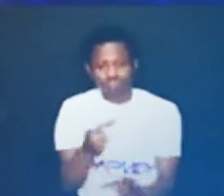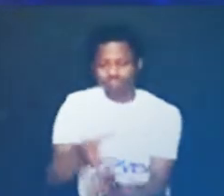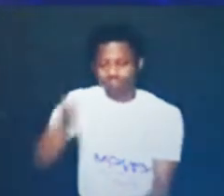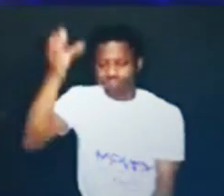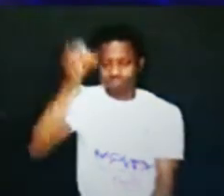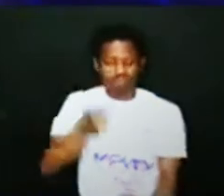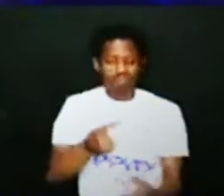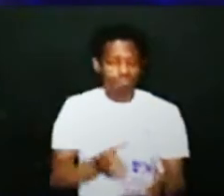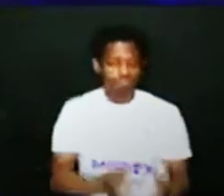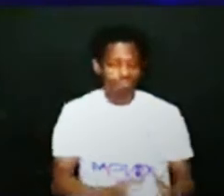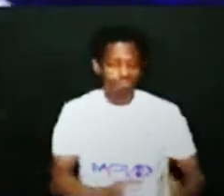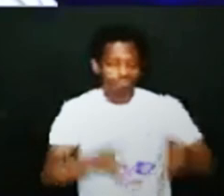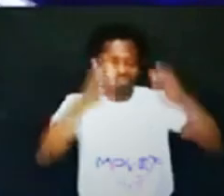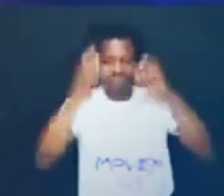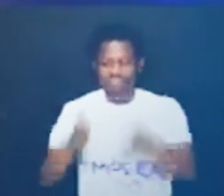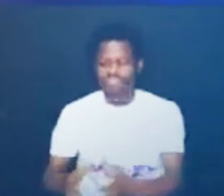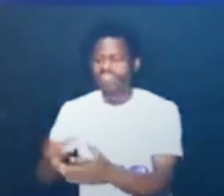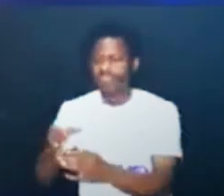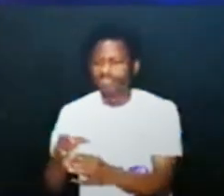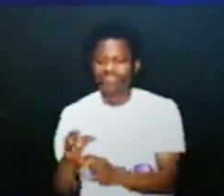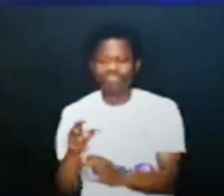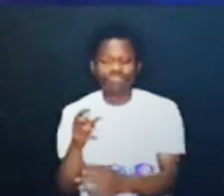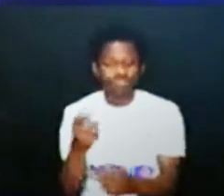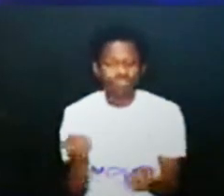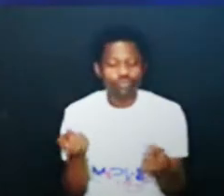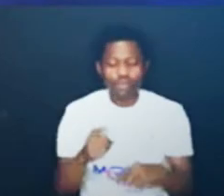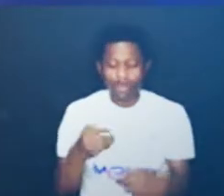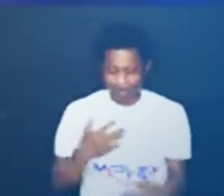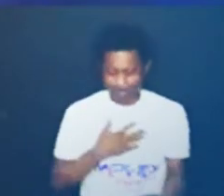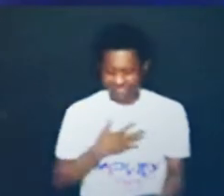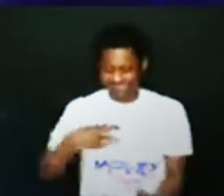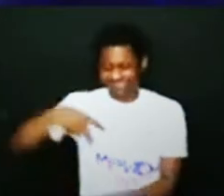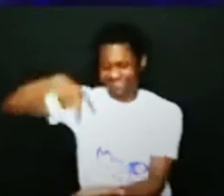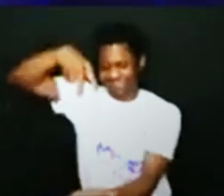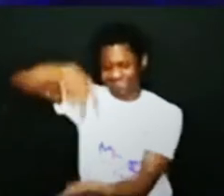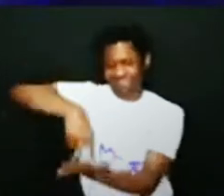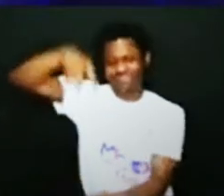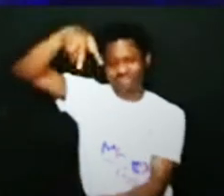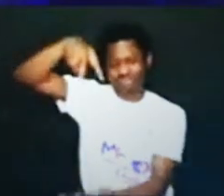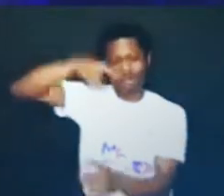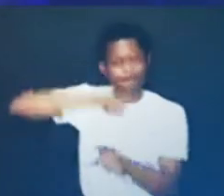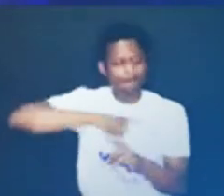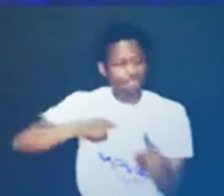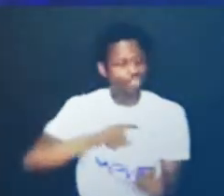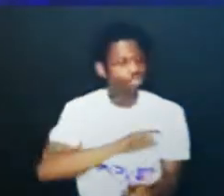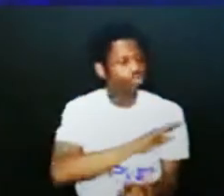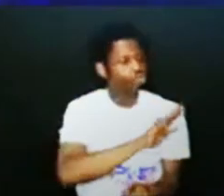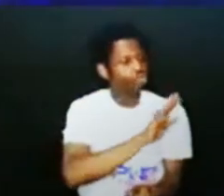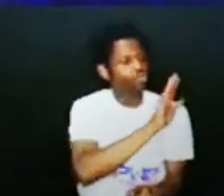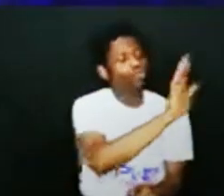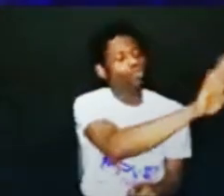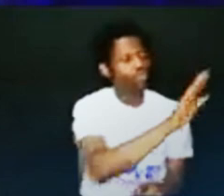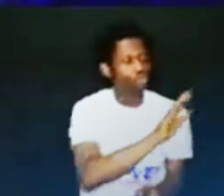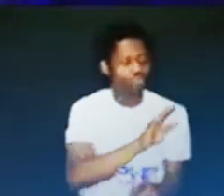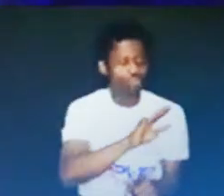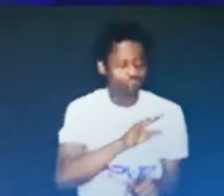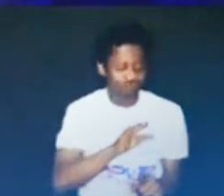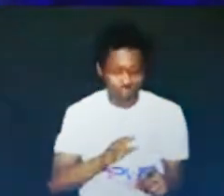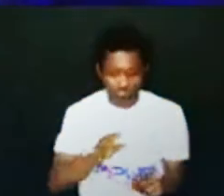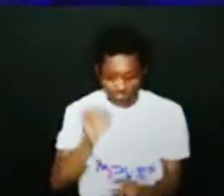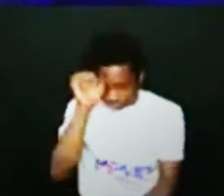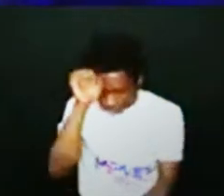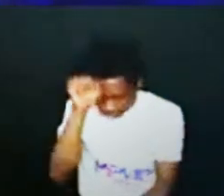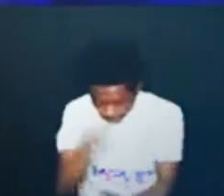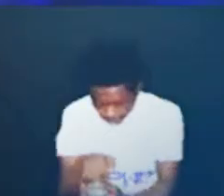sheaf rose and stood upright while your sheaves gathered around mine and